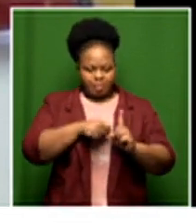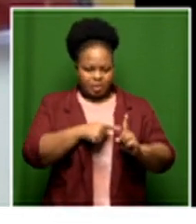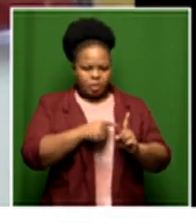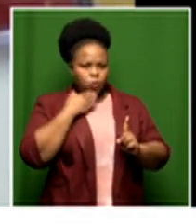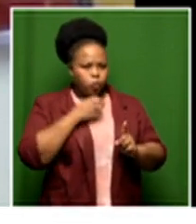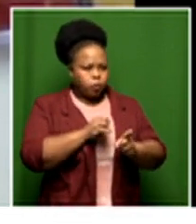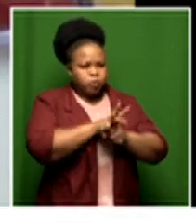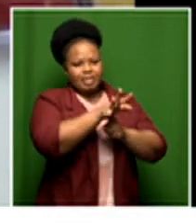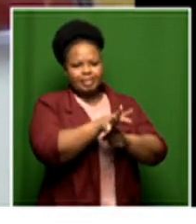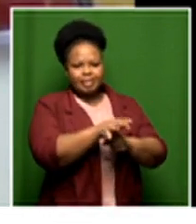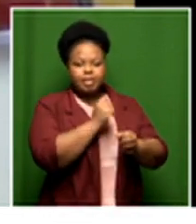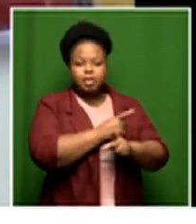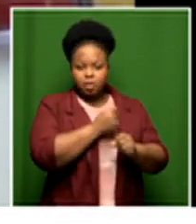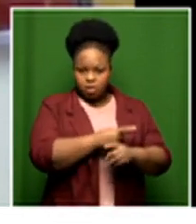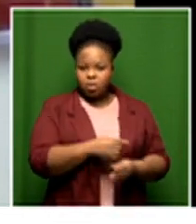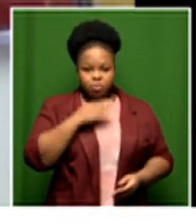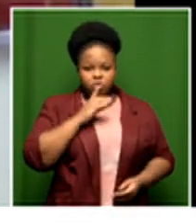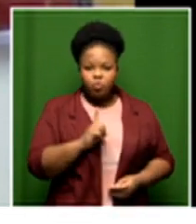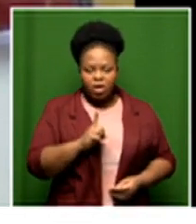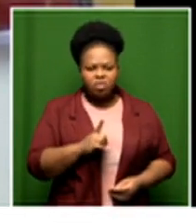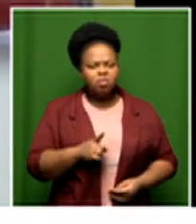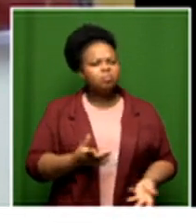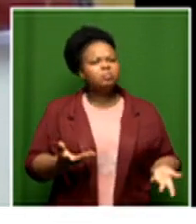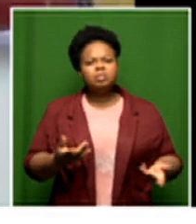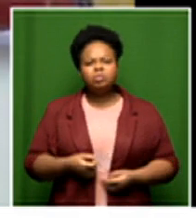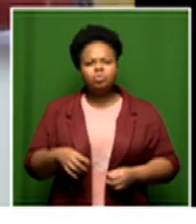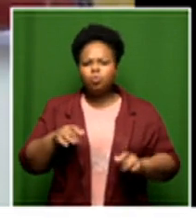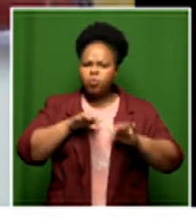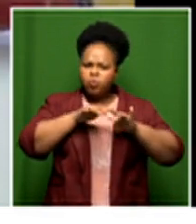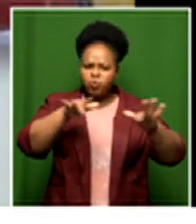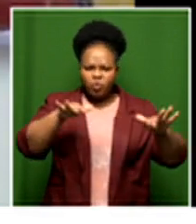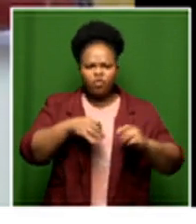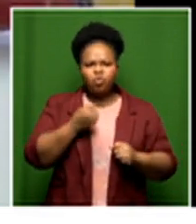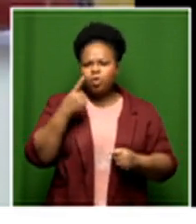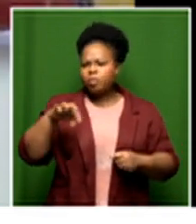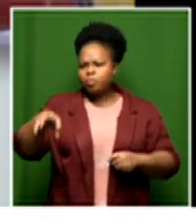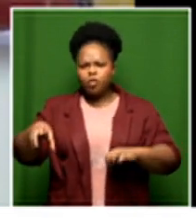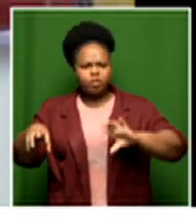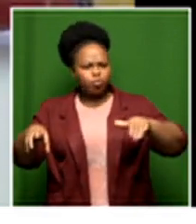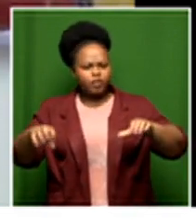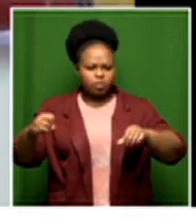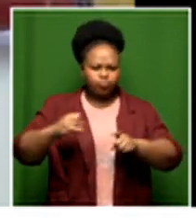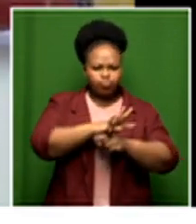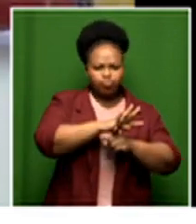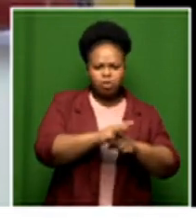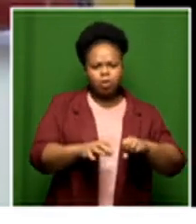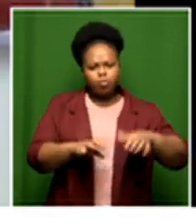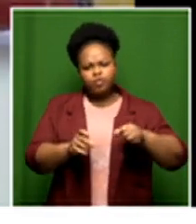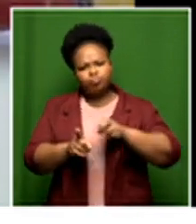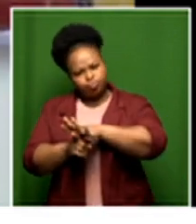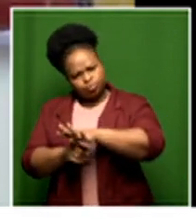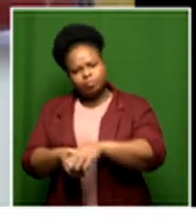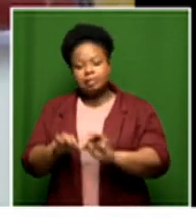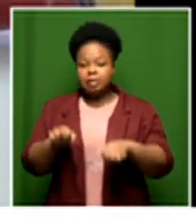taxi, it means you will bring the infection from one province to another province. Yes, the